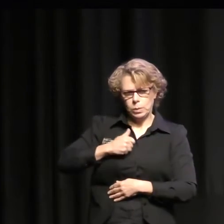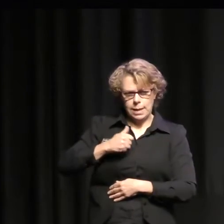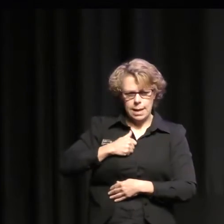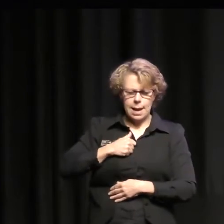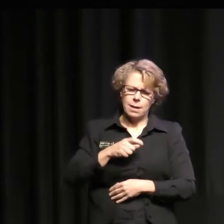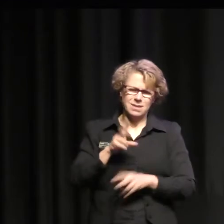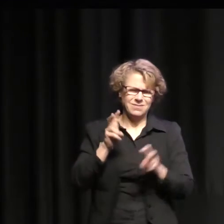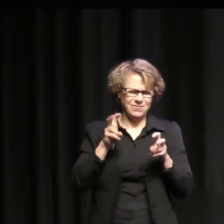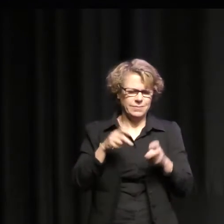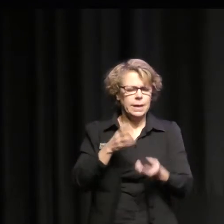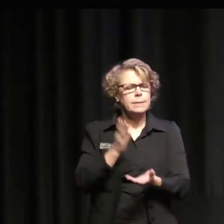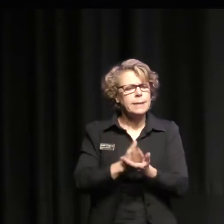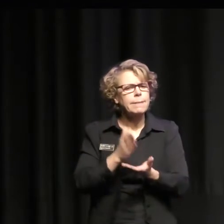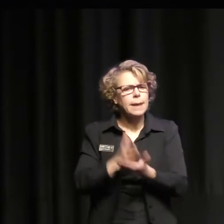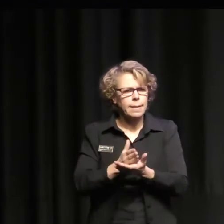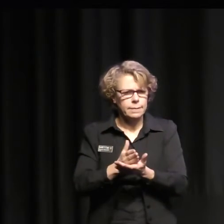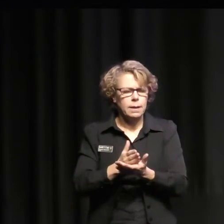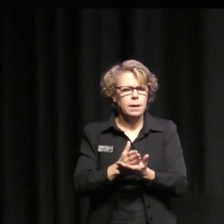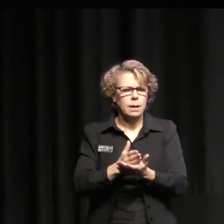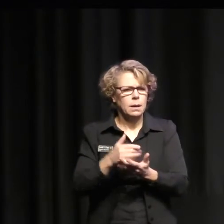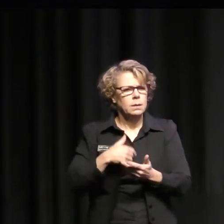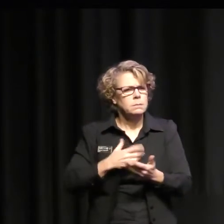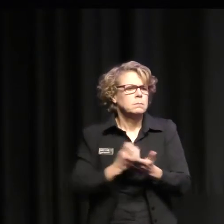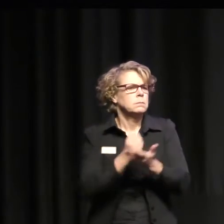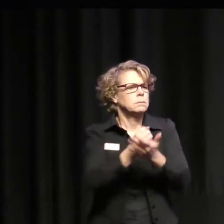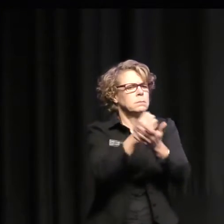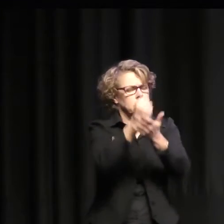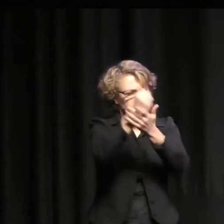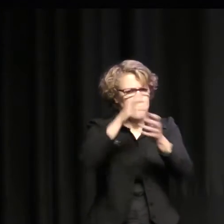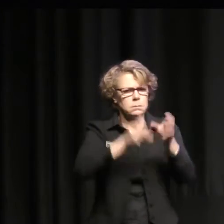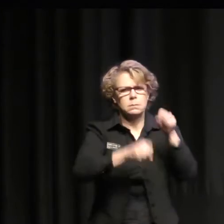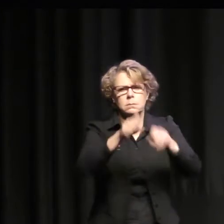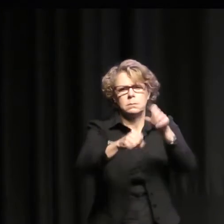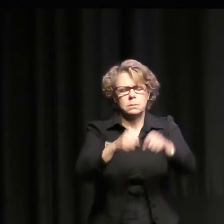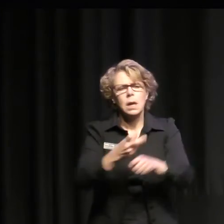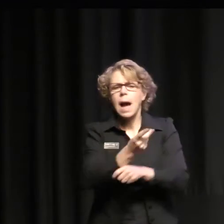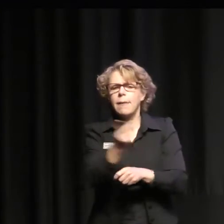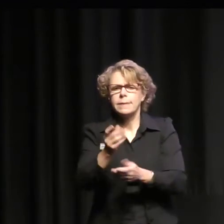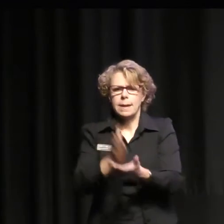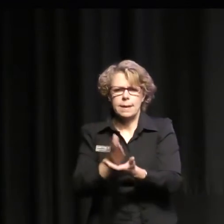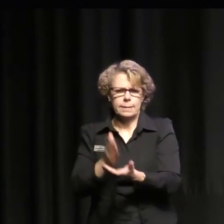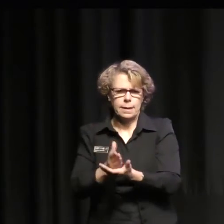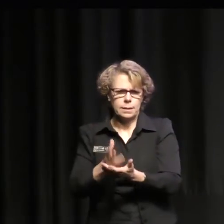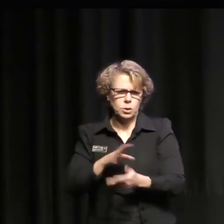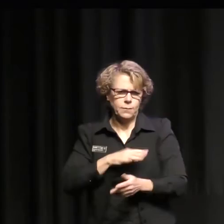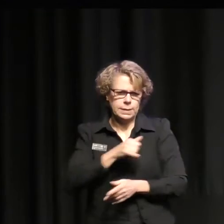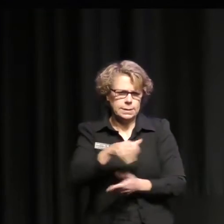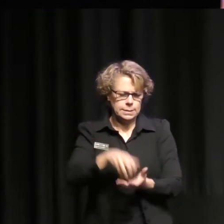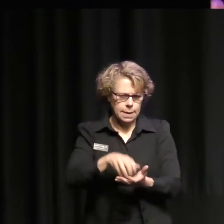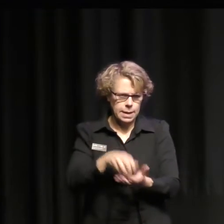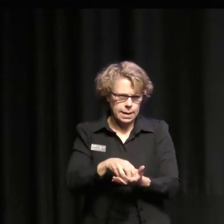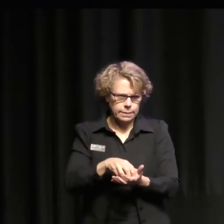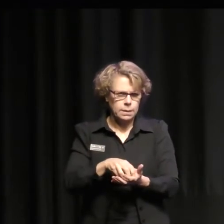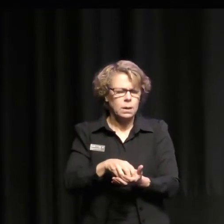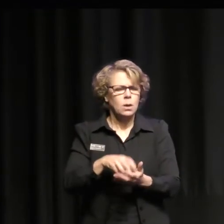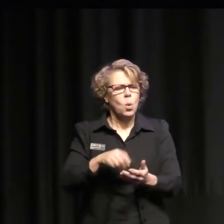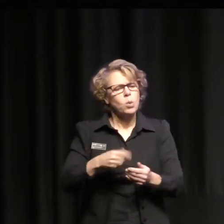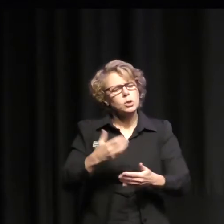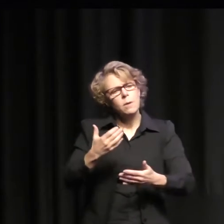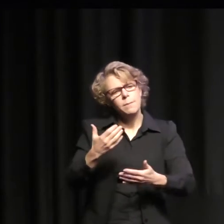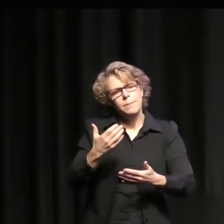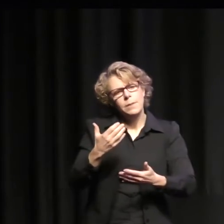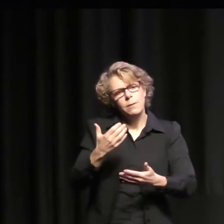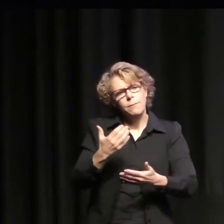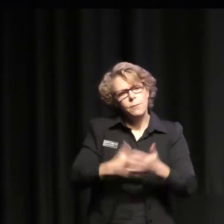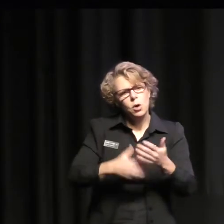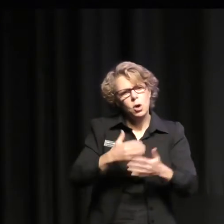rights, are triumphing over all other rights and providing